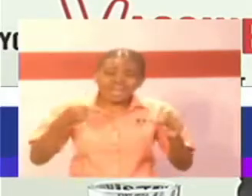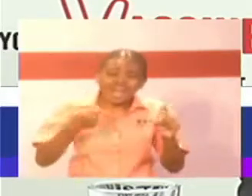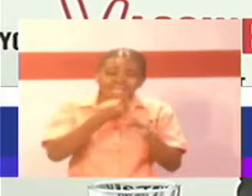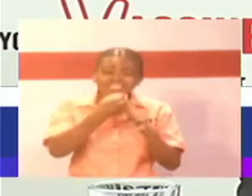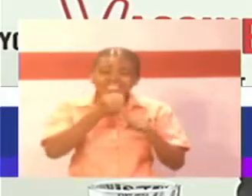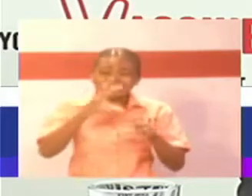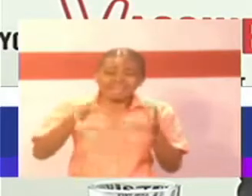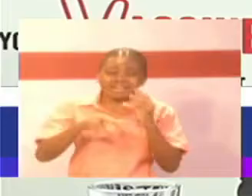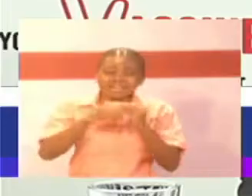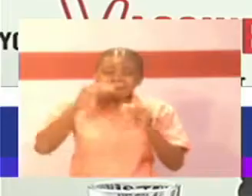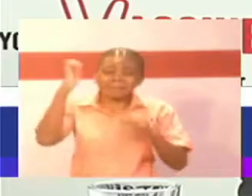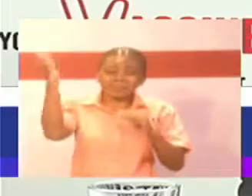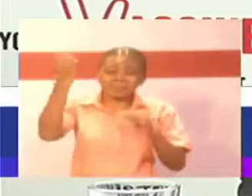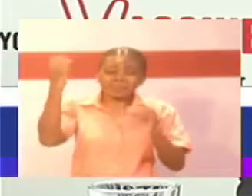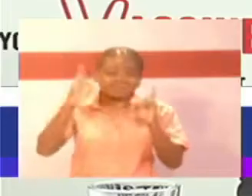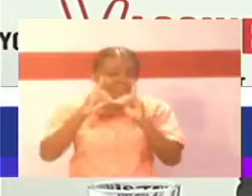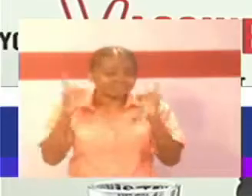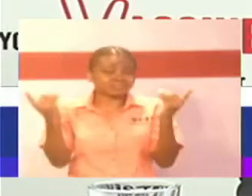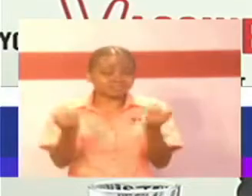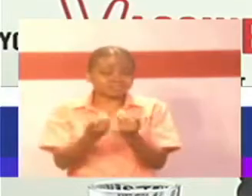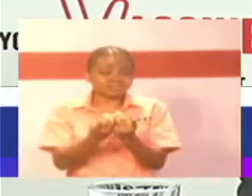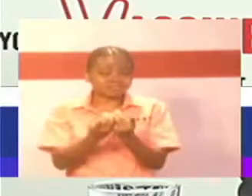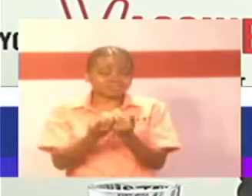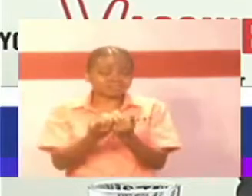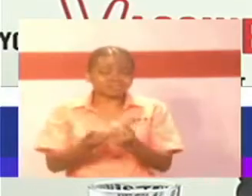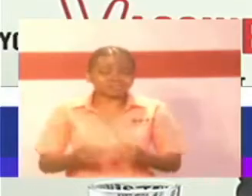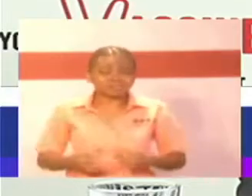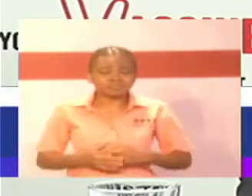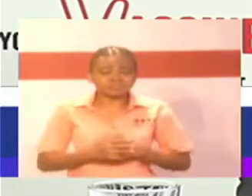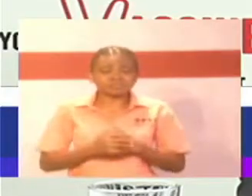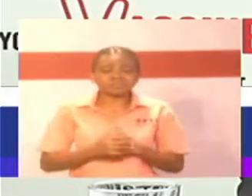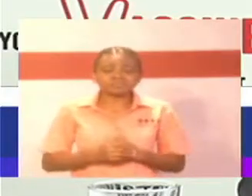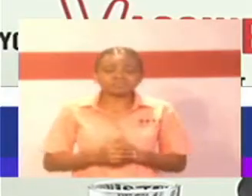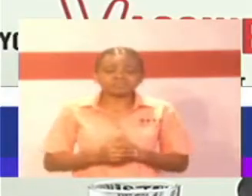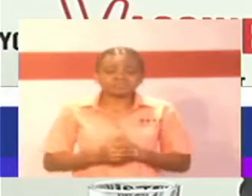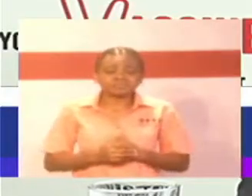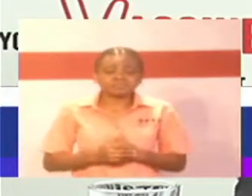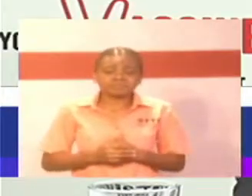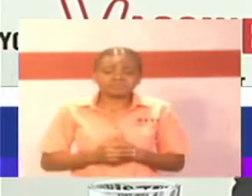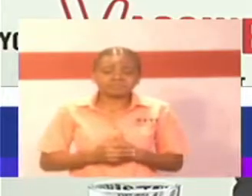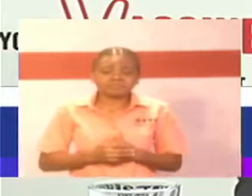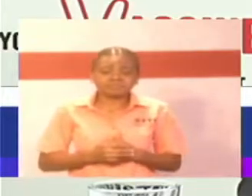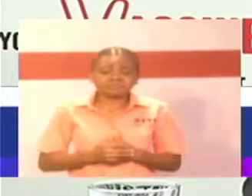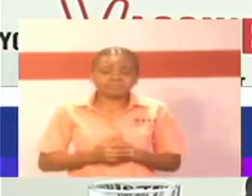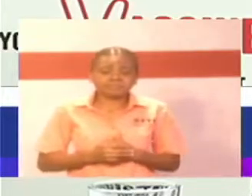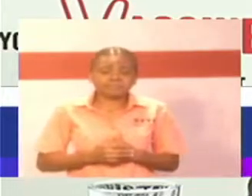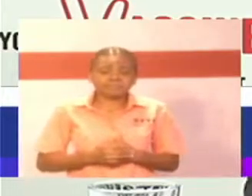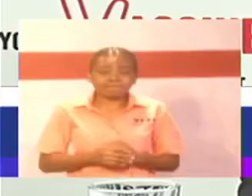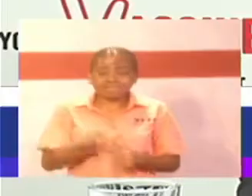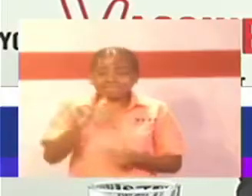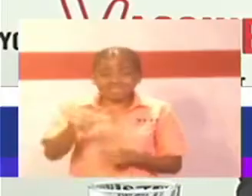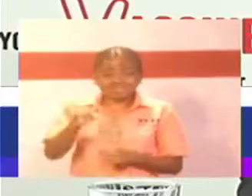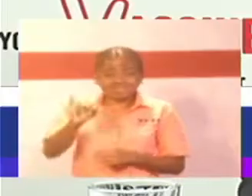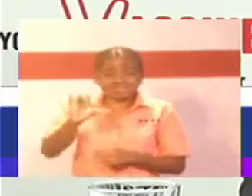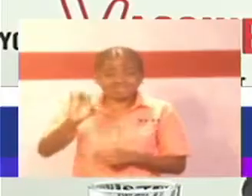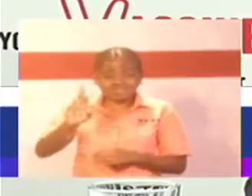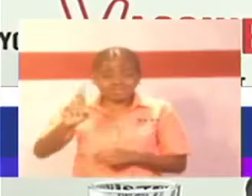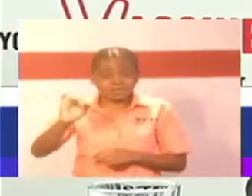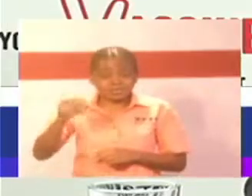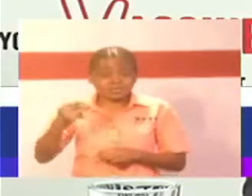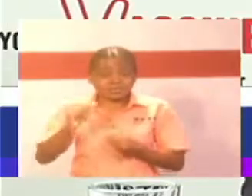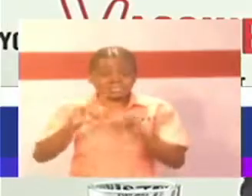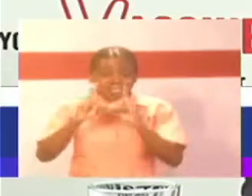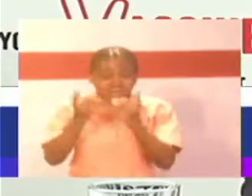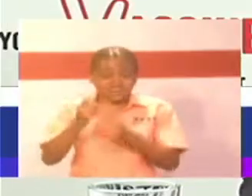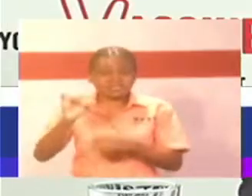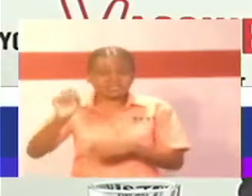departments of our traditional healthcare system. That is the RHA department, San Fernando General Hospital,